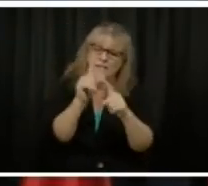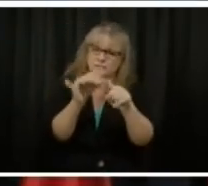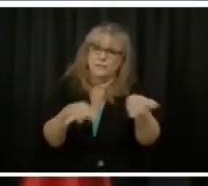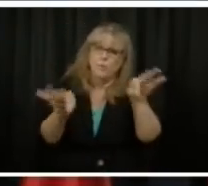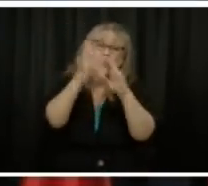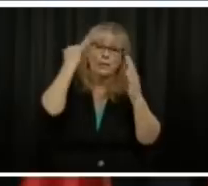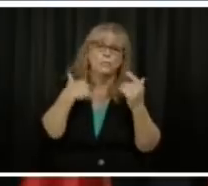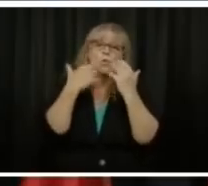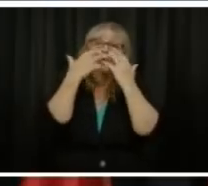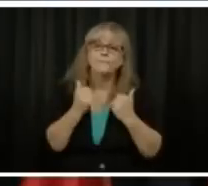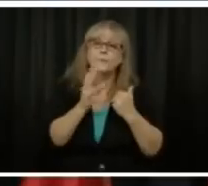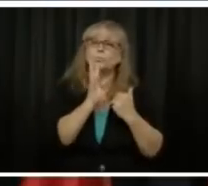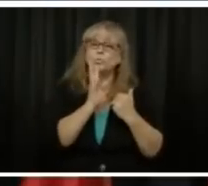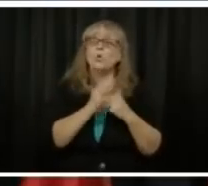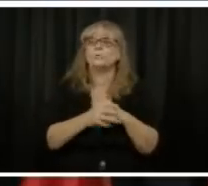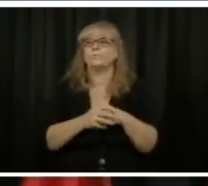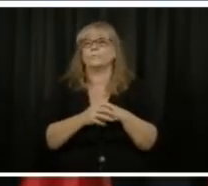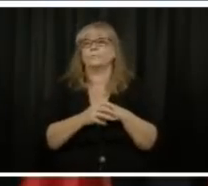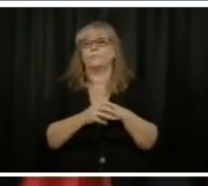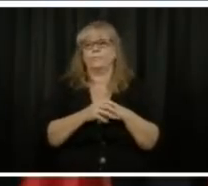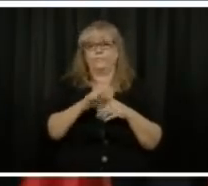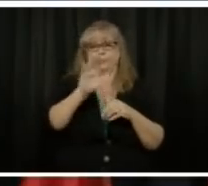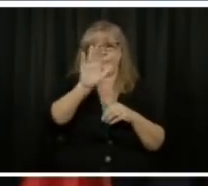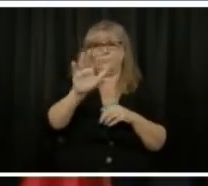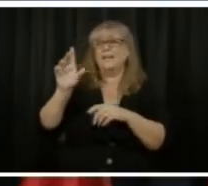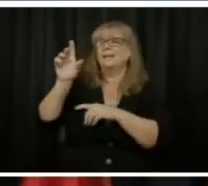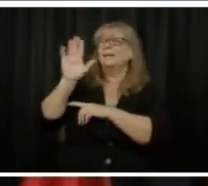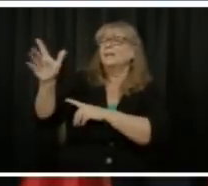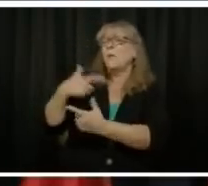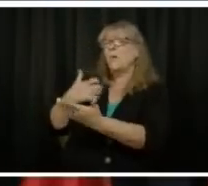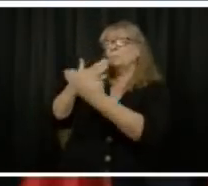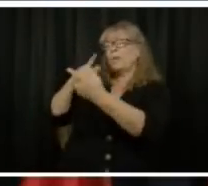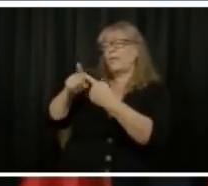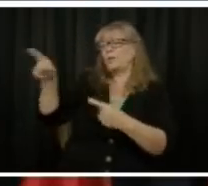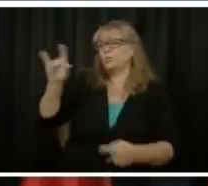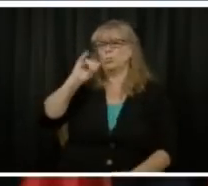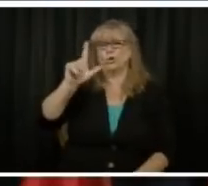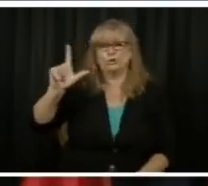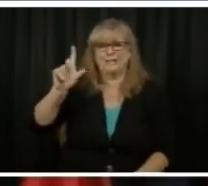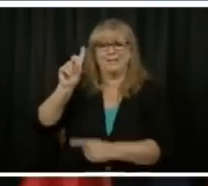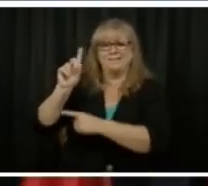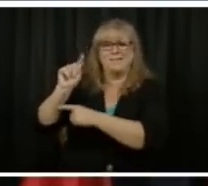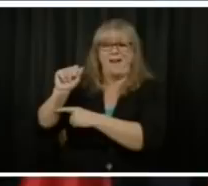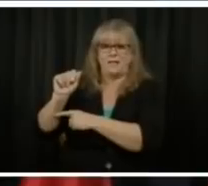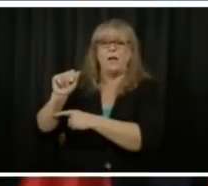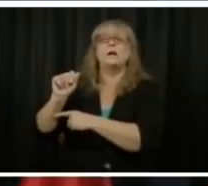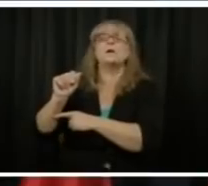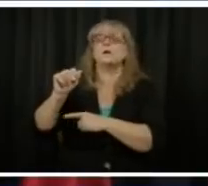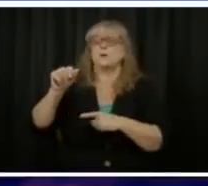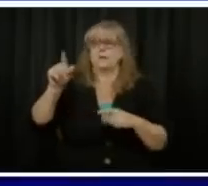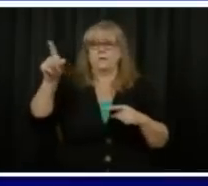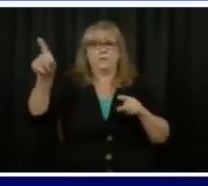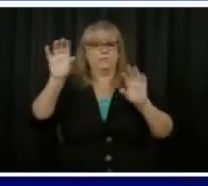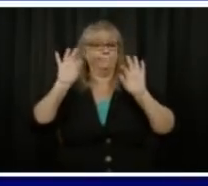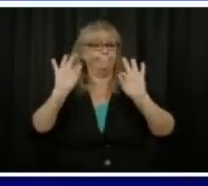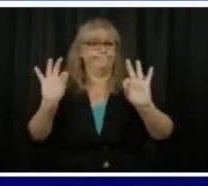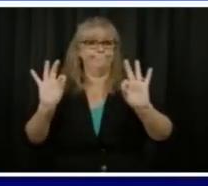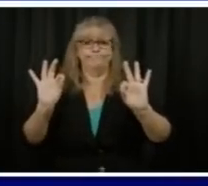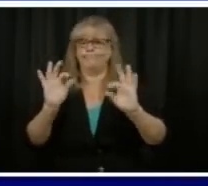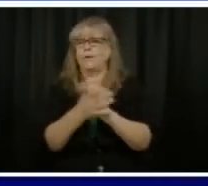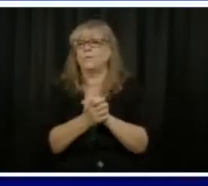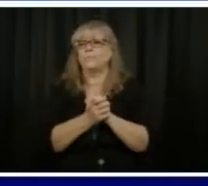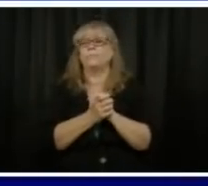Jill for spreading light. This is kind of the key chart that informs some of the actions we're taking today. What this line shows us is it's the